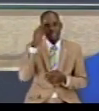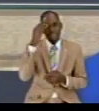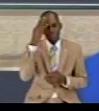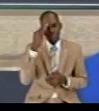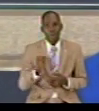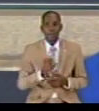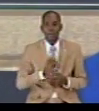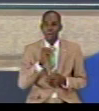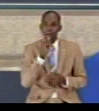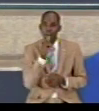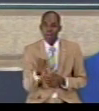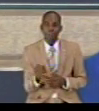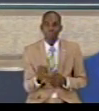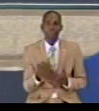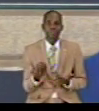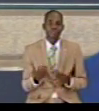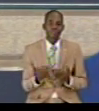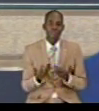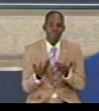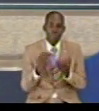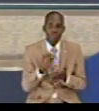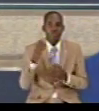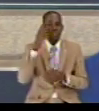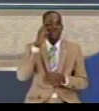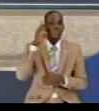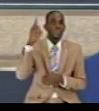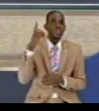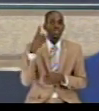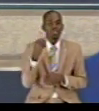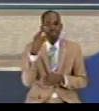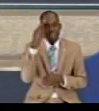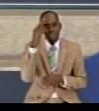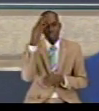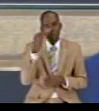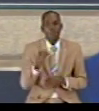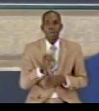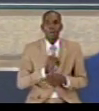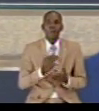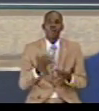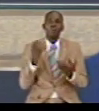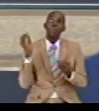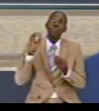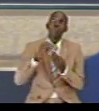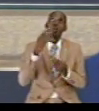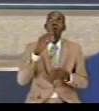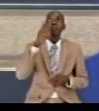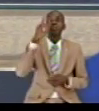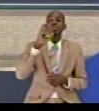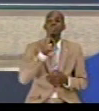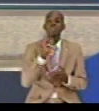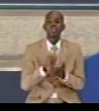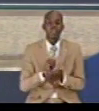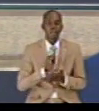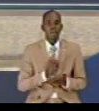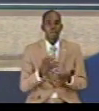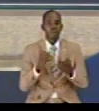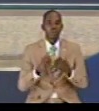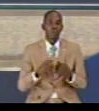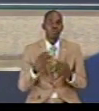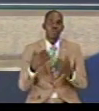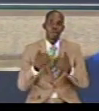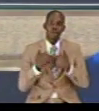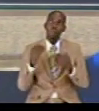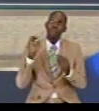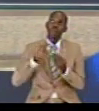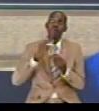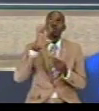the reason I'm panting, the reason I'm longing, the reason I want to see more of you is that I want to see your power. In every